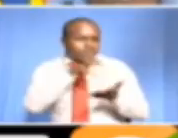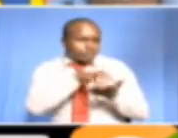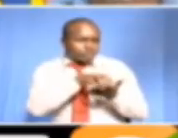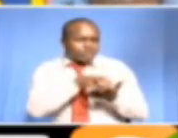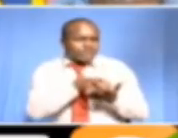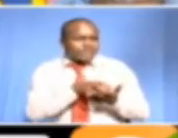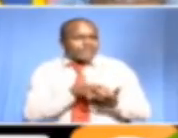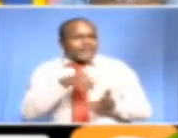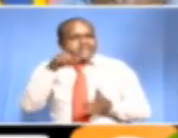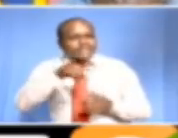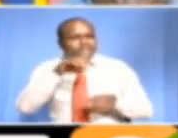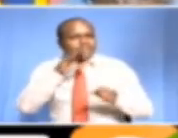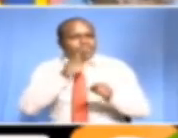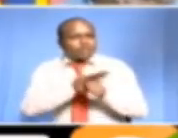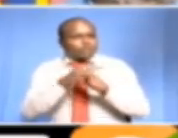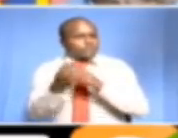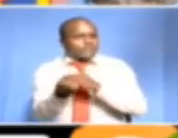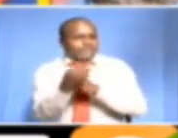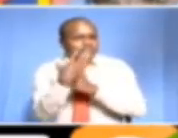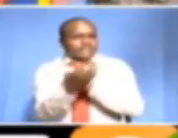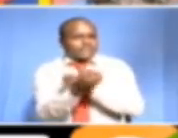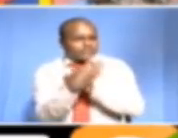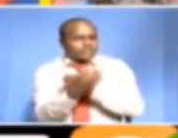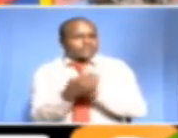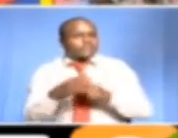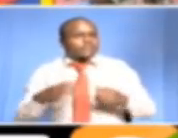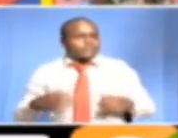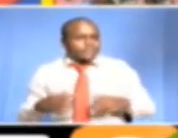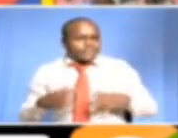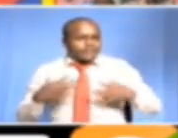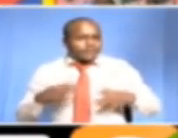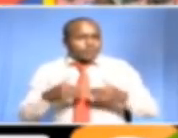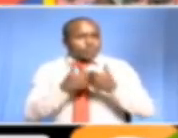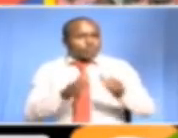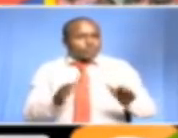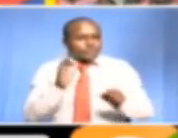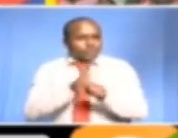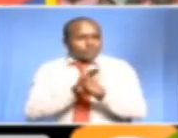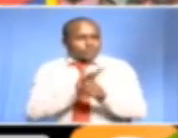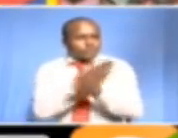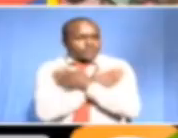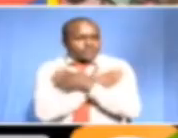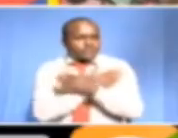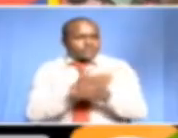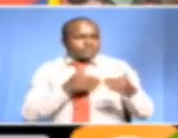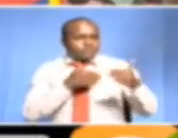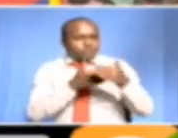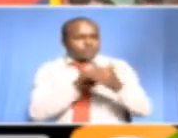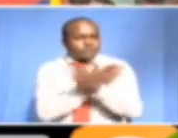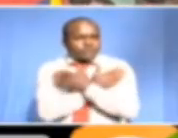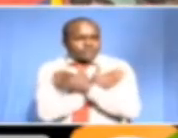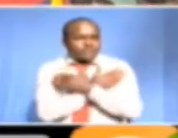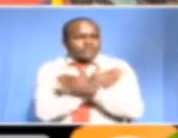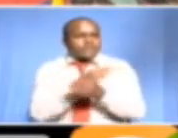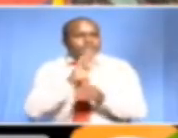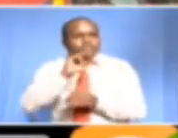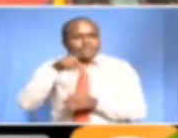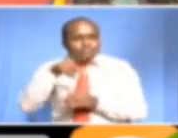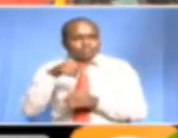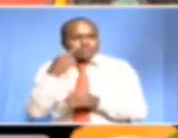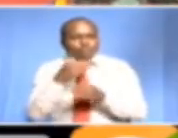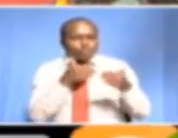needed a lot of counselling. And people actually, you lose a lot of friends, even close friends, even members of parliament who you were so close like